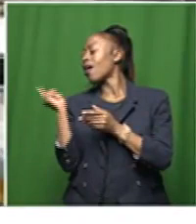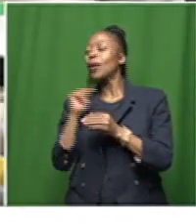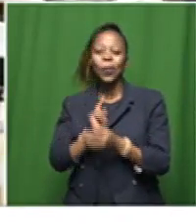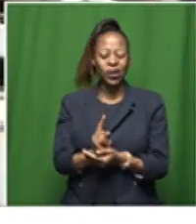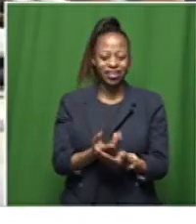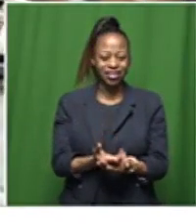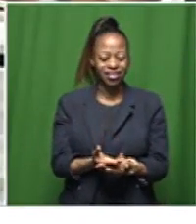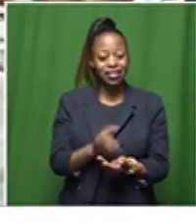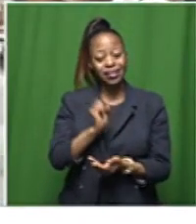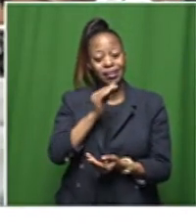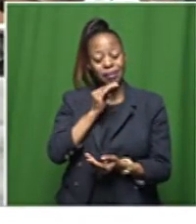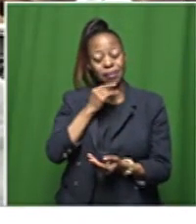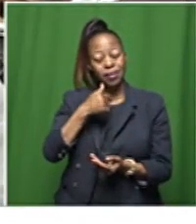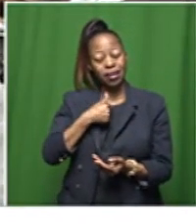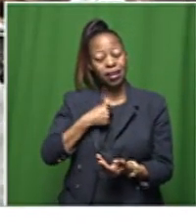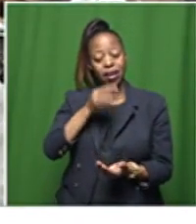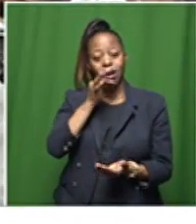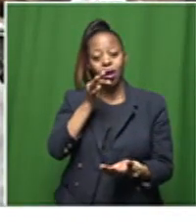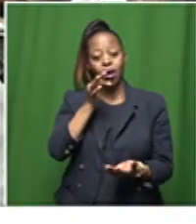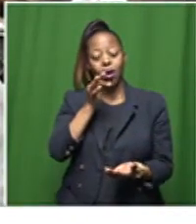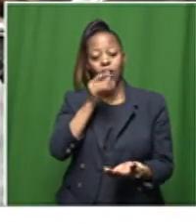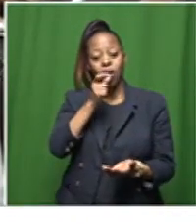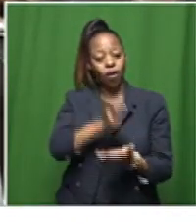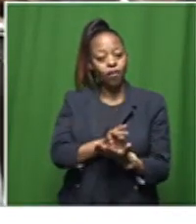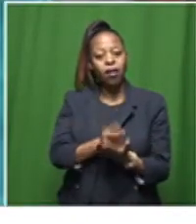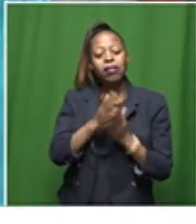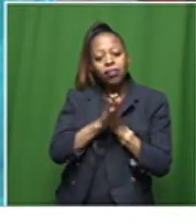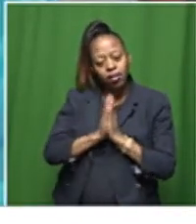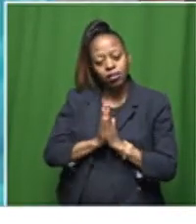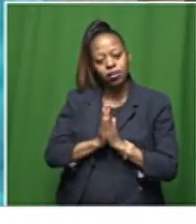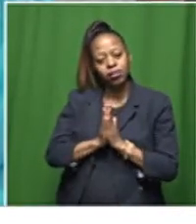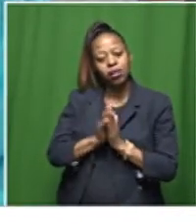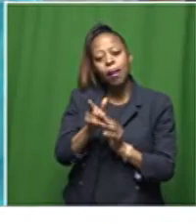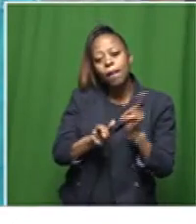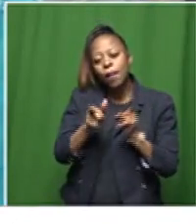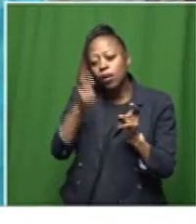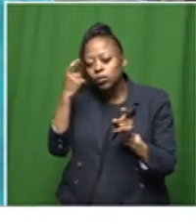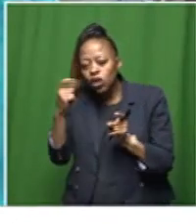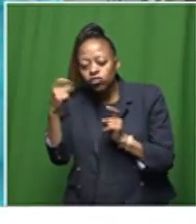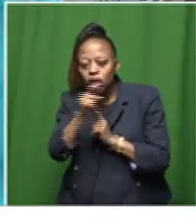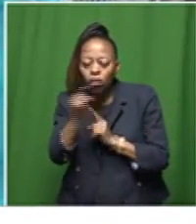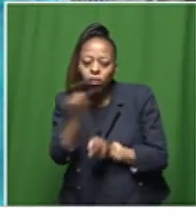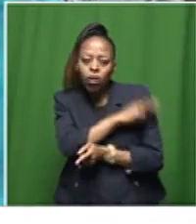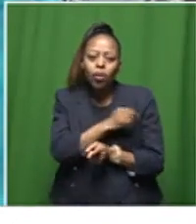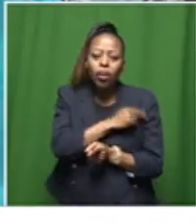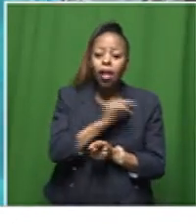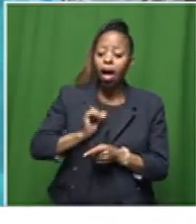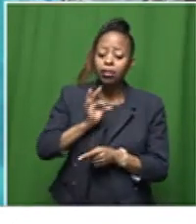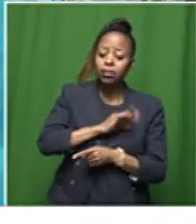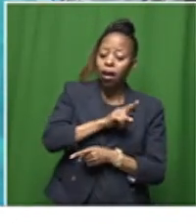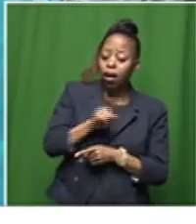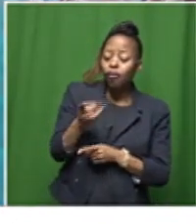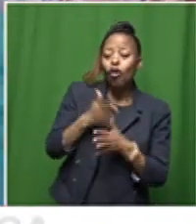so na I suggest re ka ne re kopa go be le batho ba checkang go di hospitals tsa rona re na